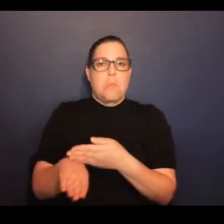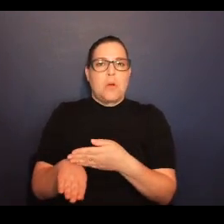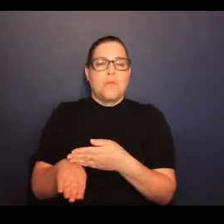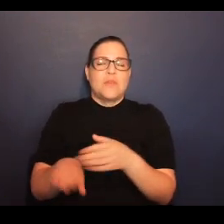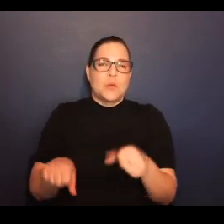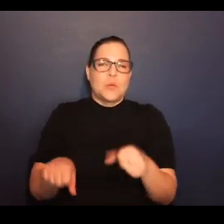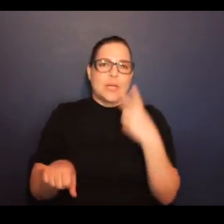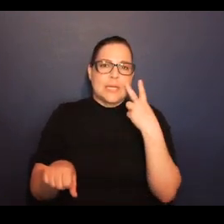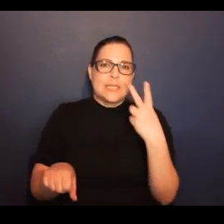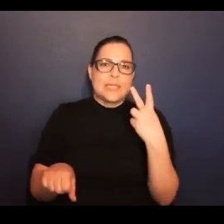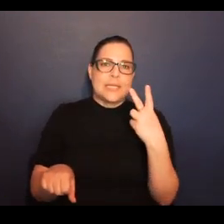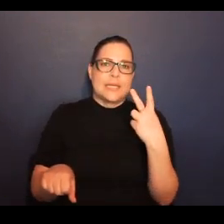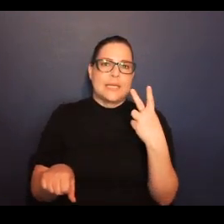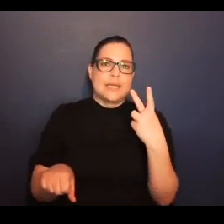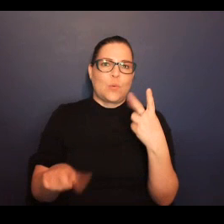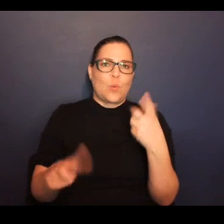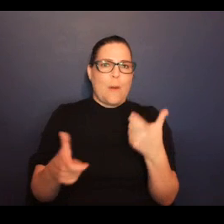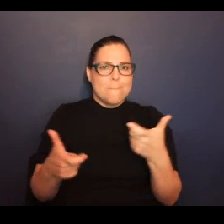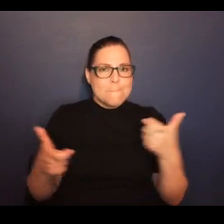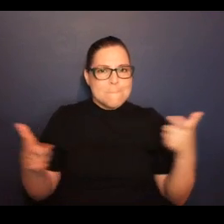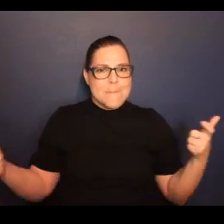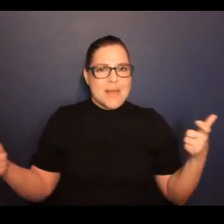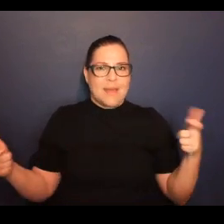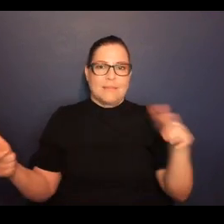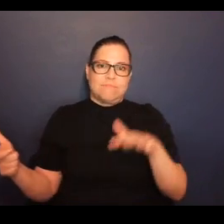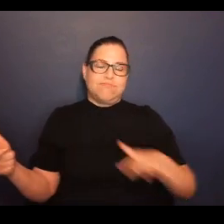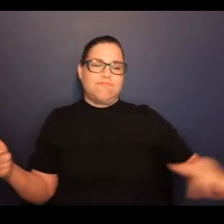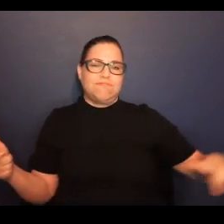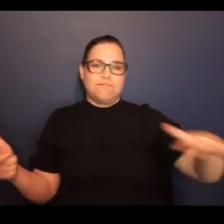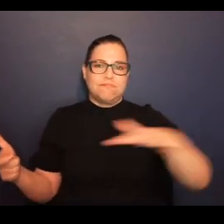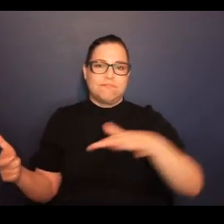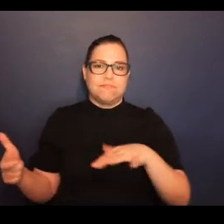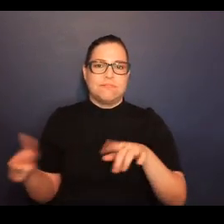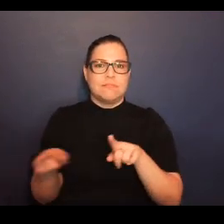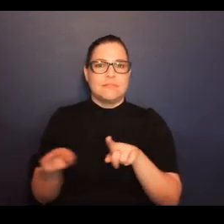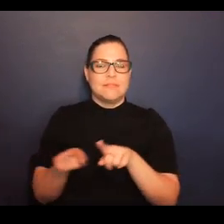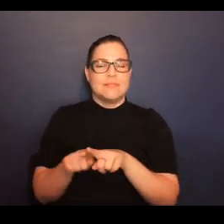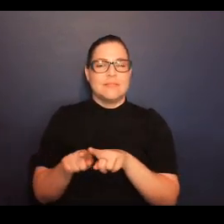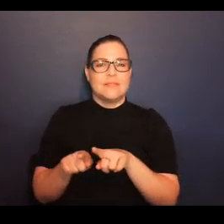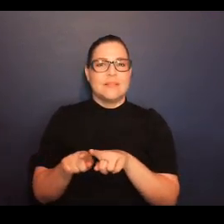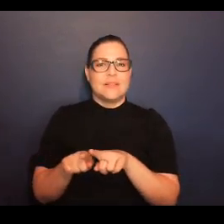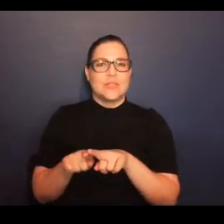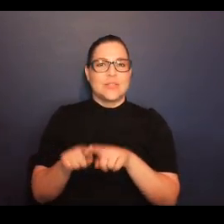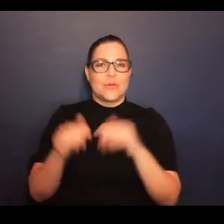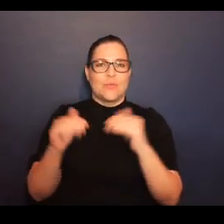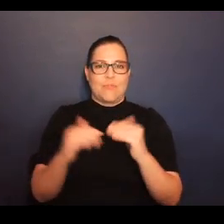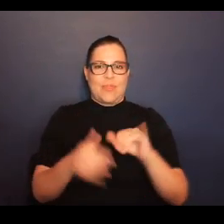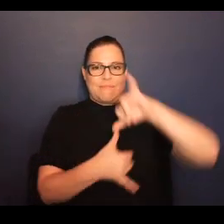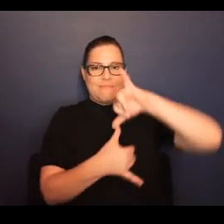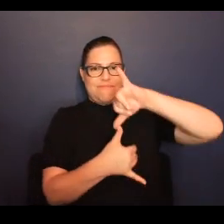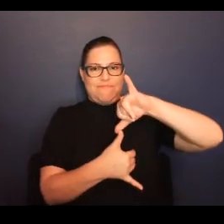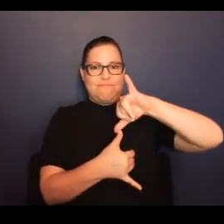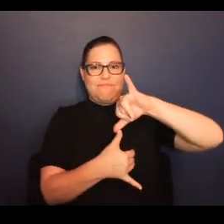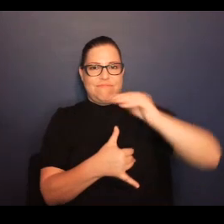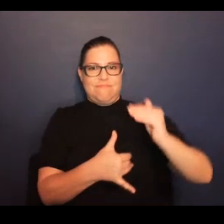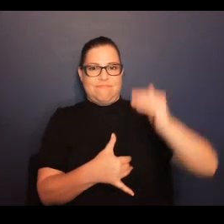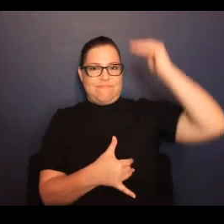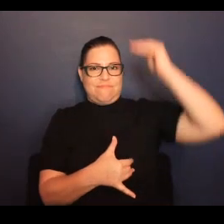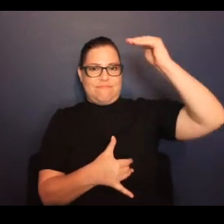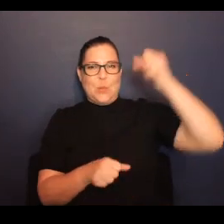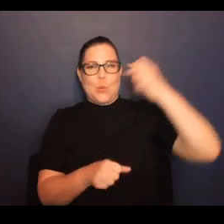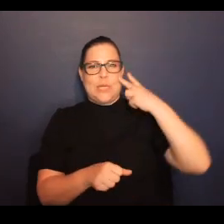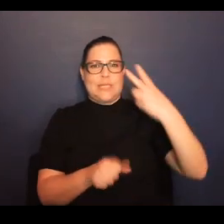how large that frontage is going to be, and as well as, you know, the ceiling height that you're going to have in those. You can really see